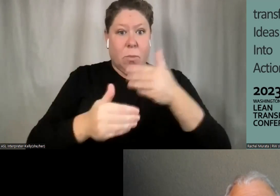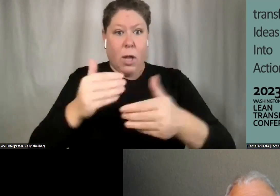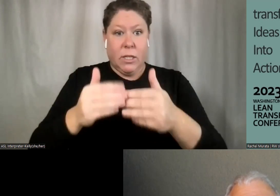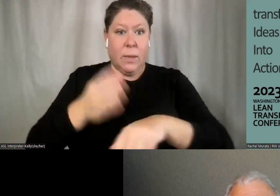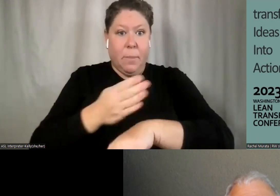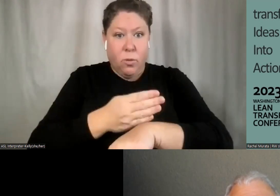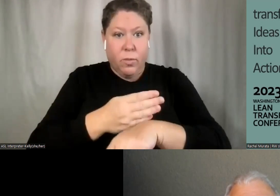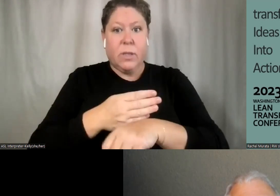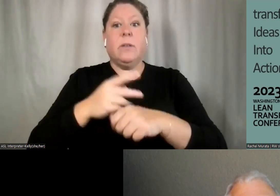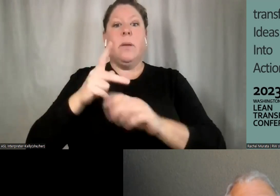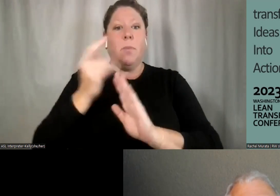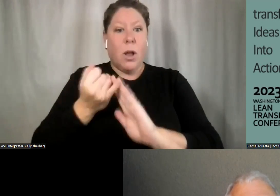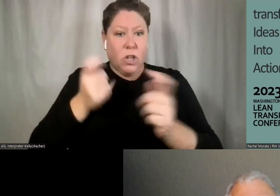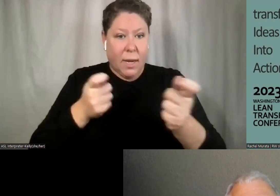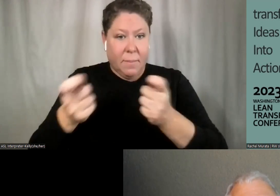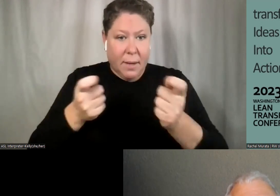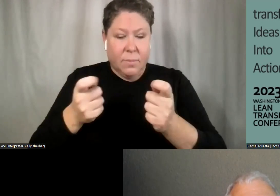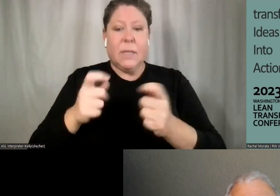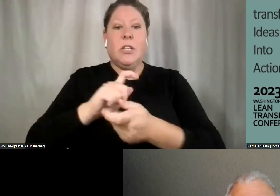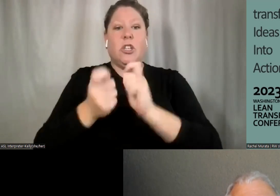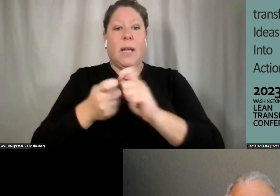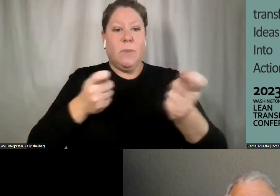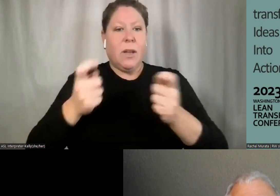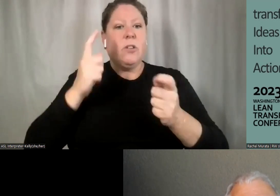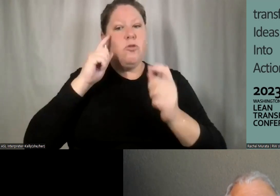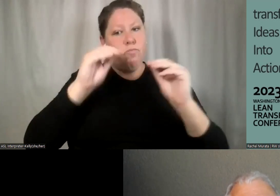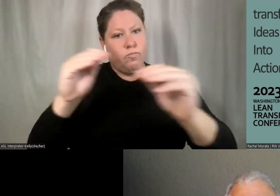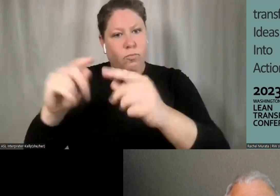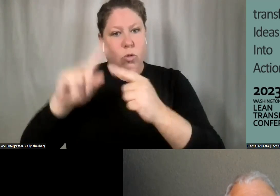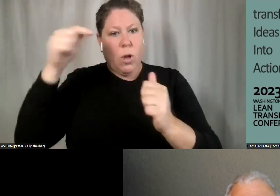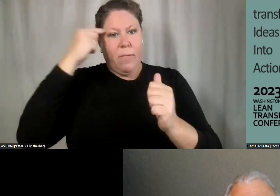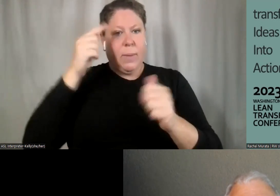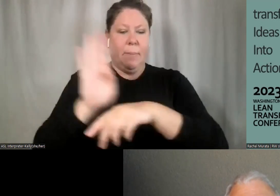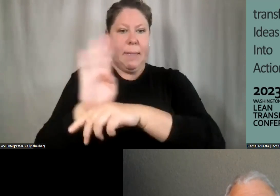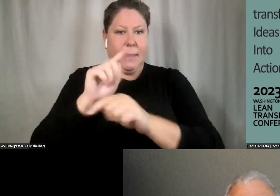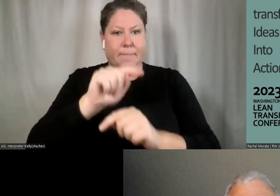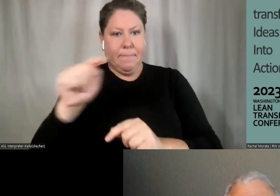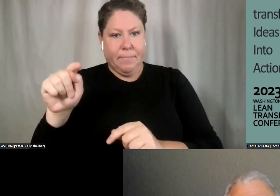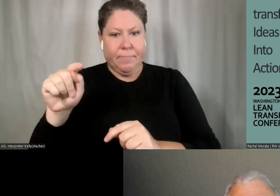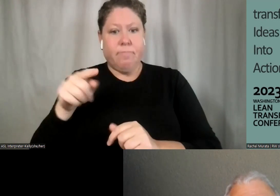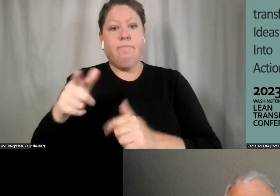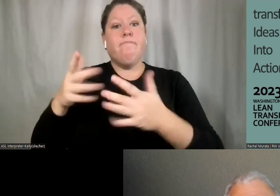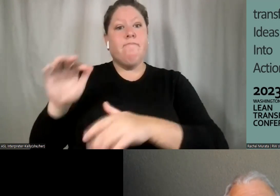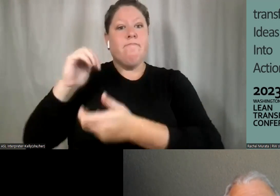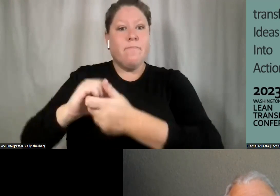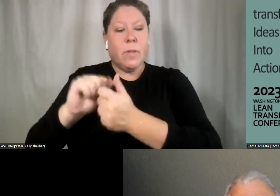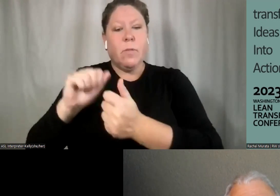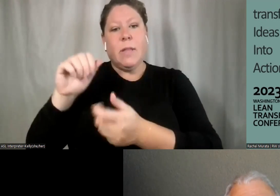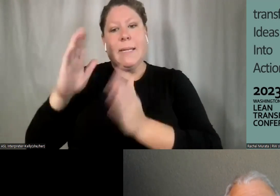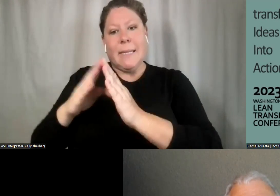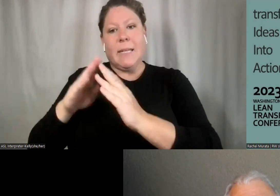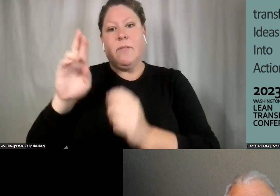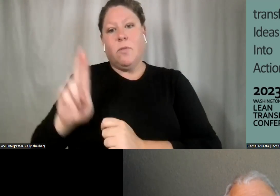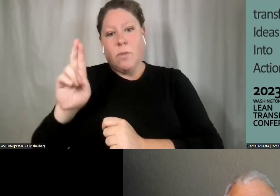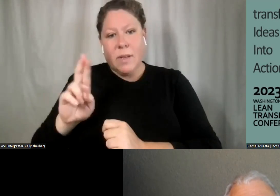project management, and change management for government and business. Eric has worked with the cities of Renton and Yakima, Snohomish County, and the Kennewick